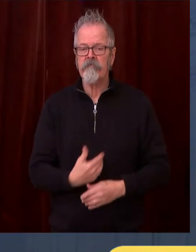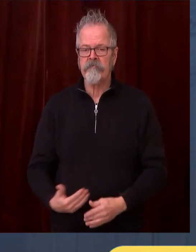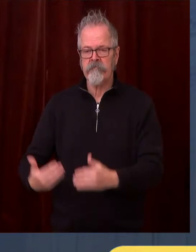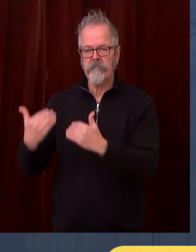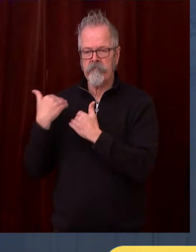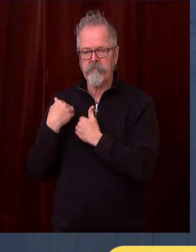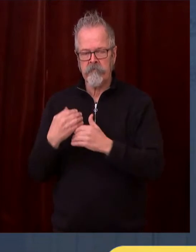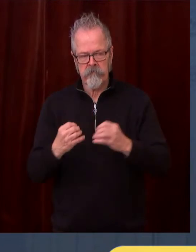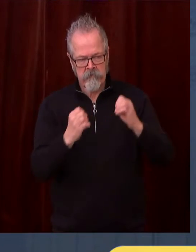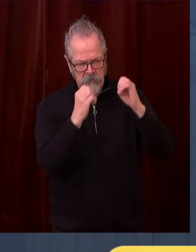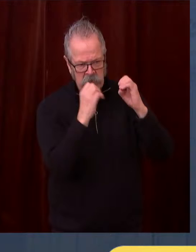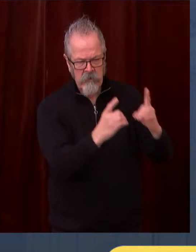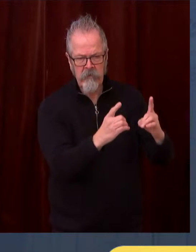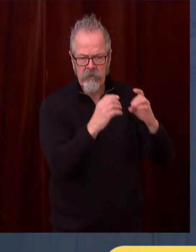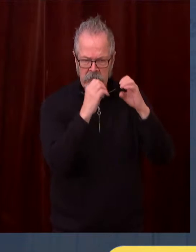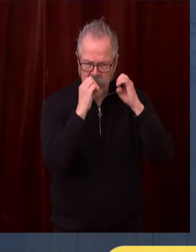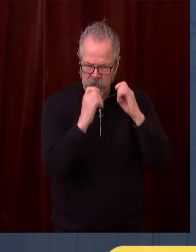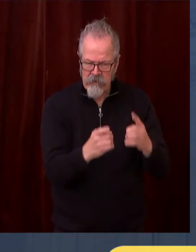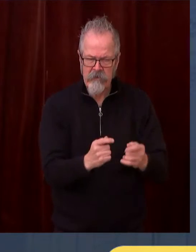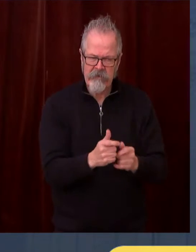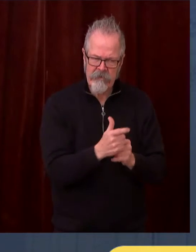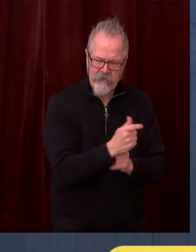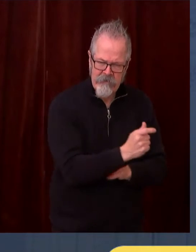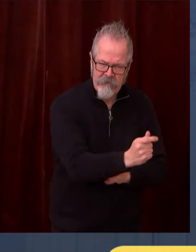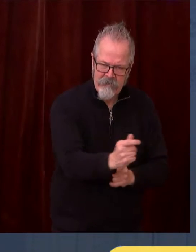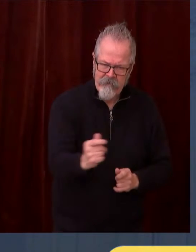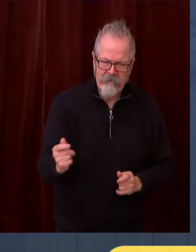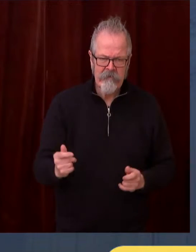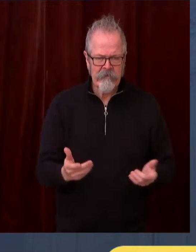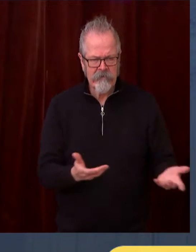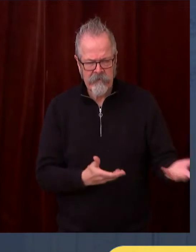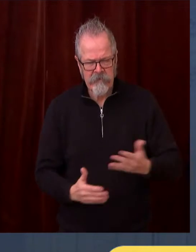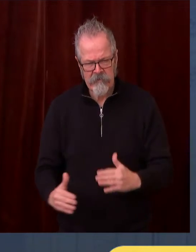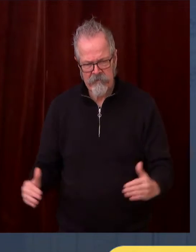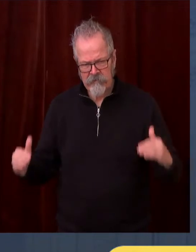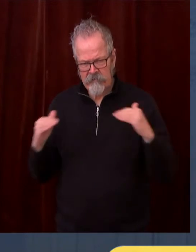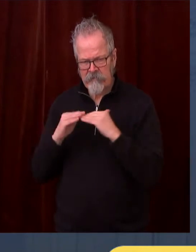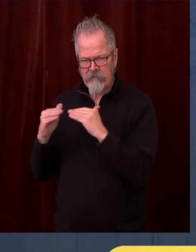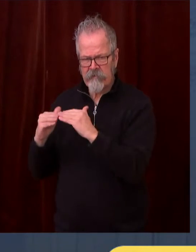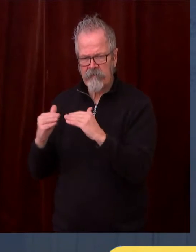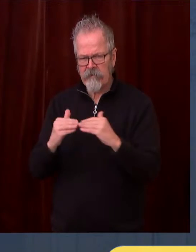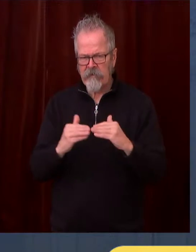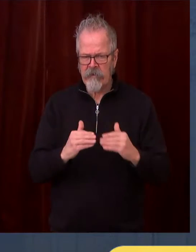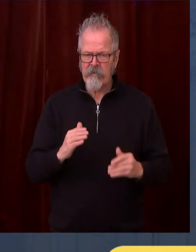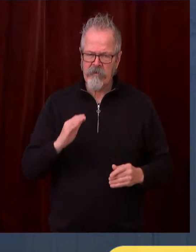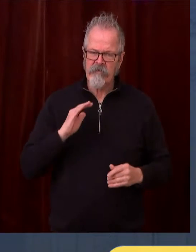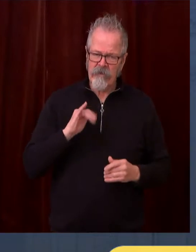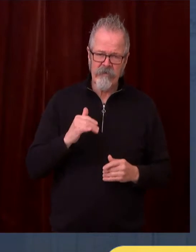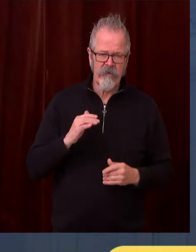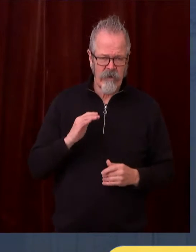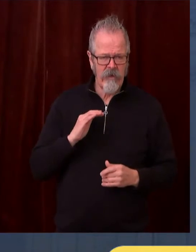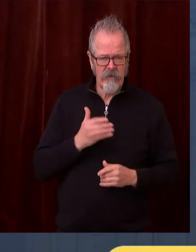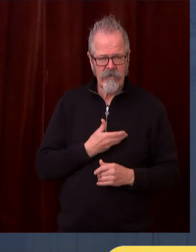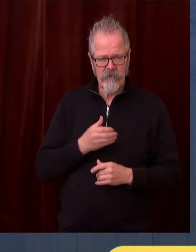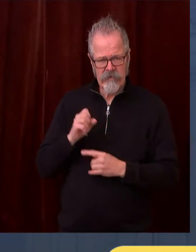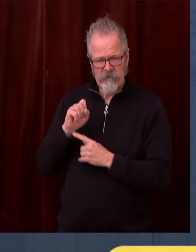past to result in increased rates of fatality in these communities. And we'll be sharing as much information as we can with